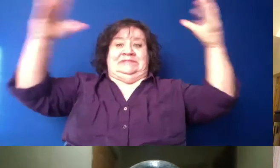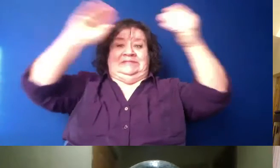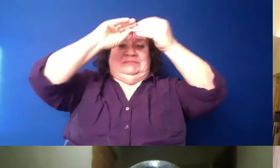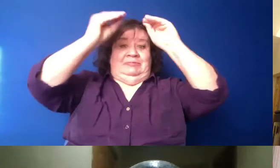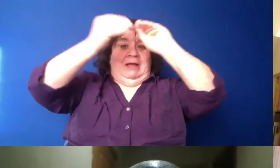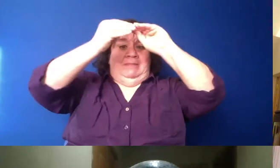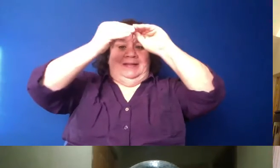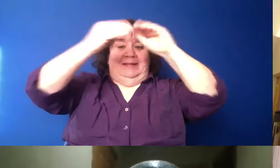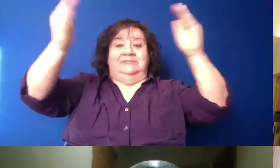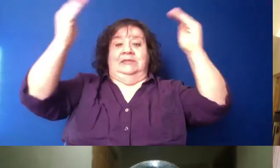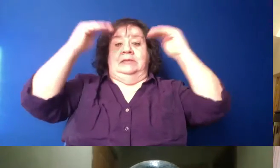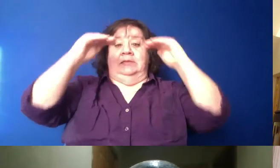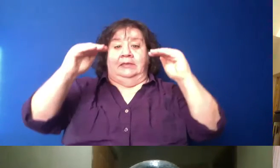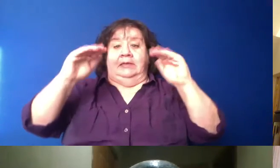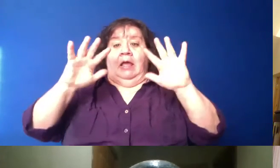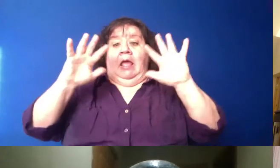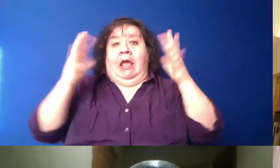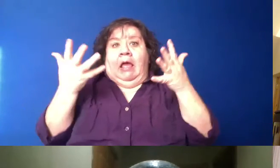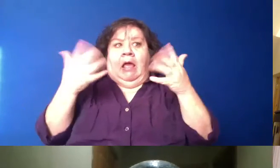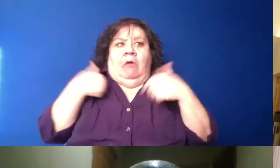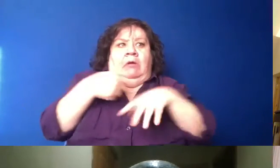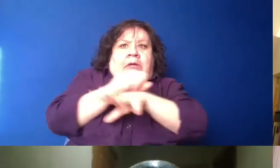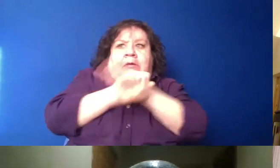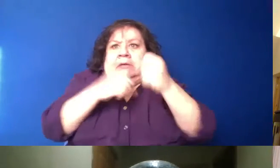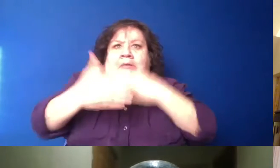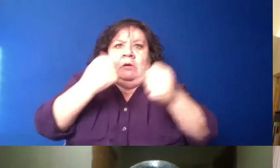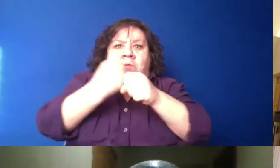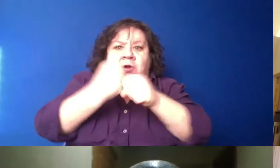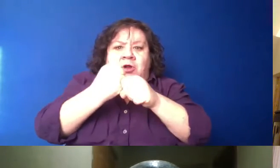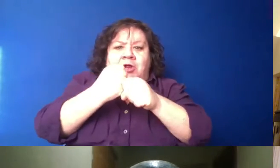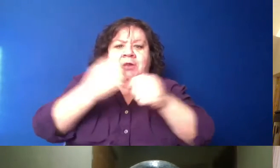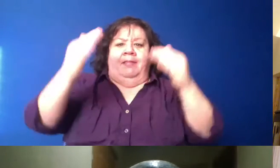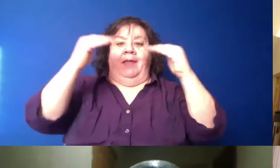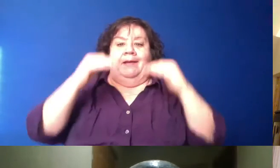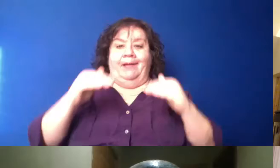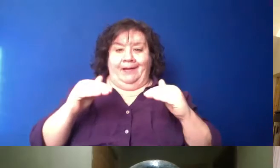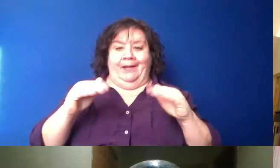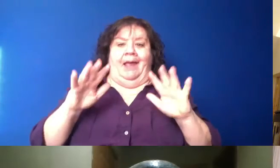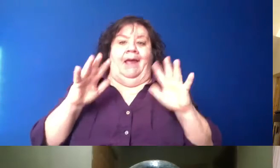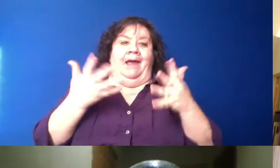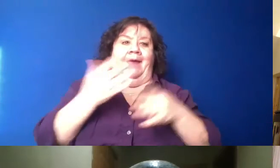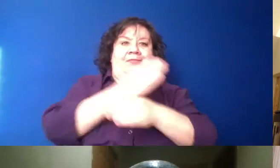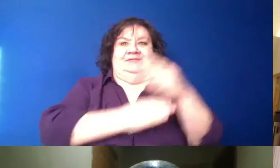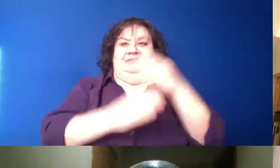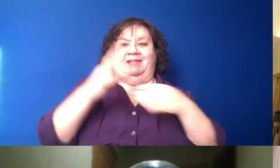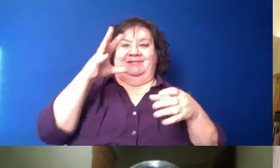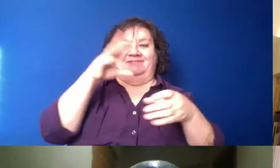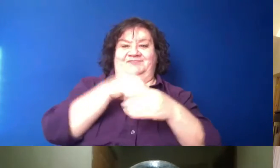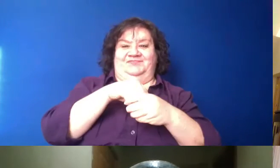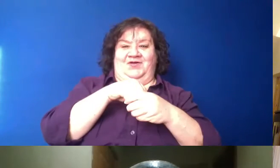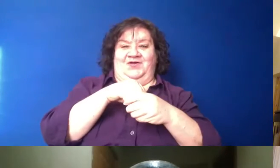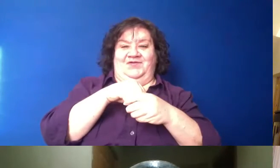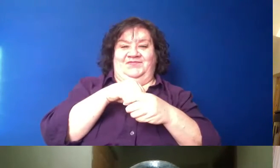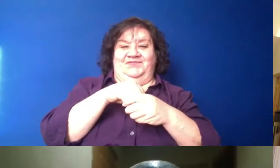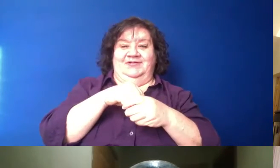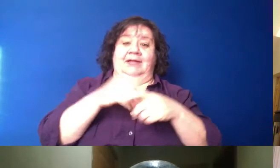not really primarily interested in how the groups relate to one another. I'm primarily